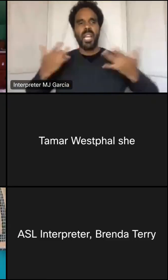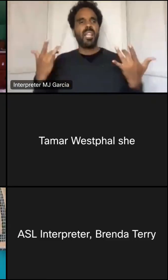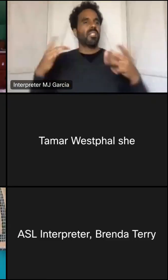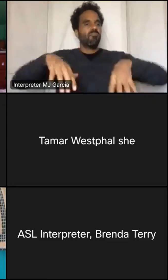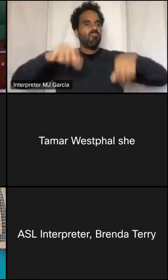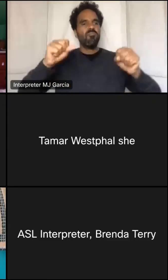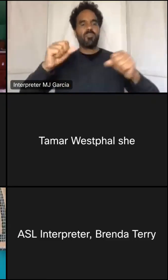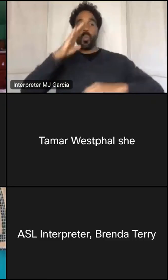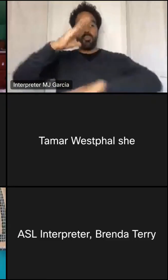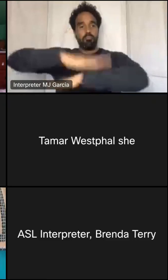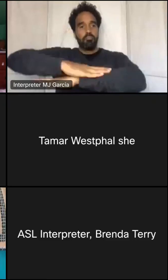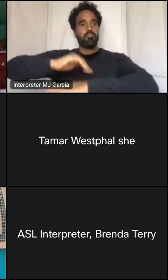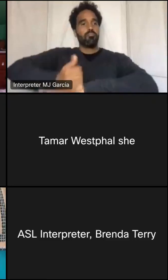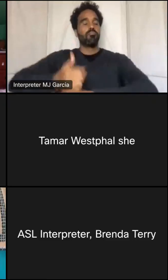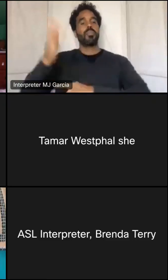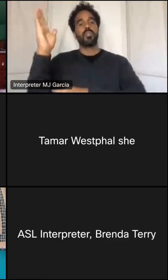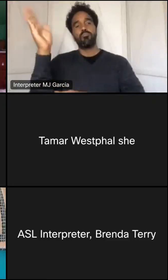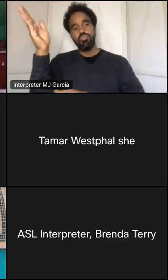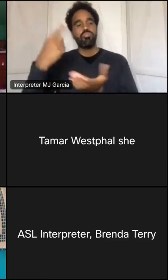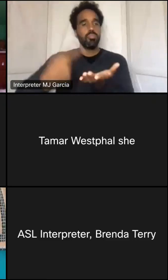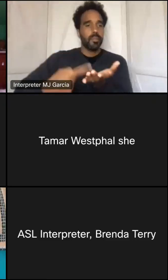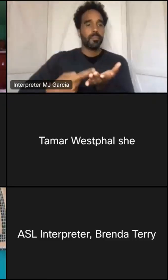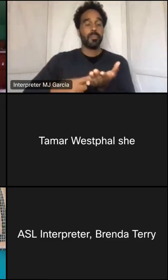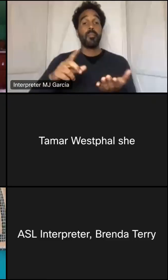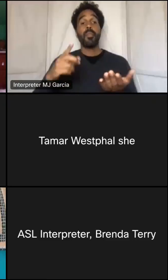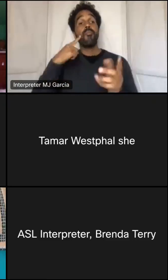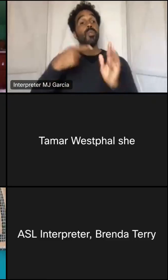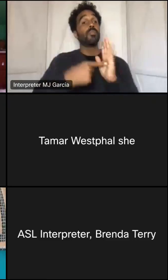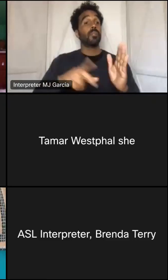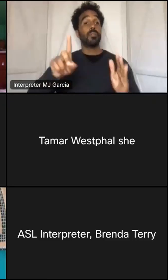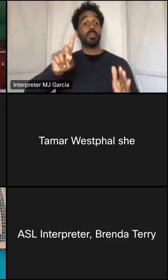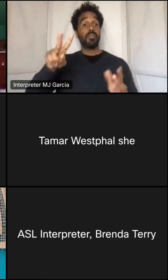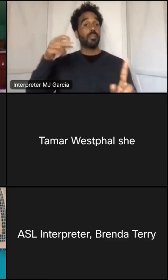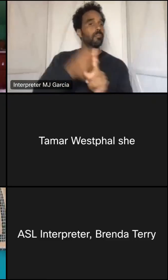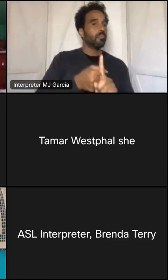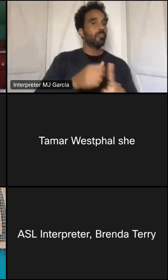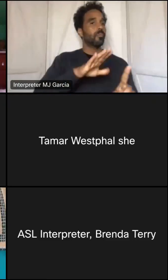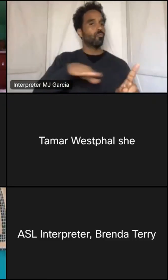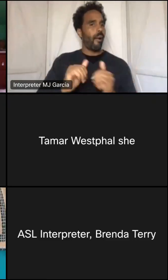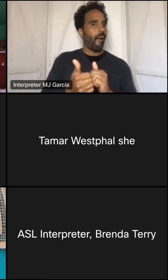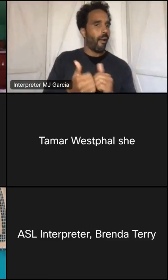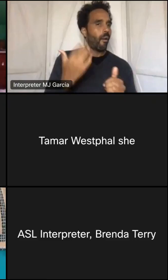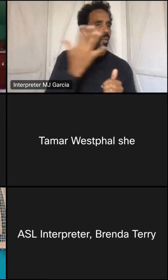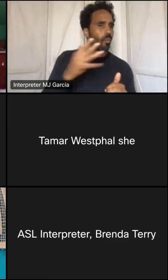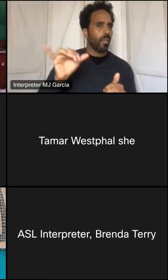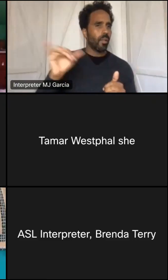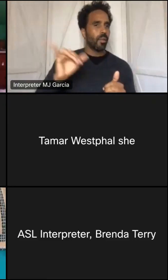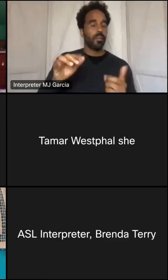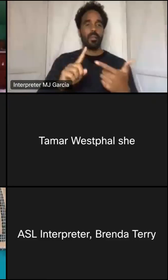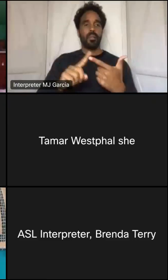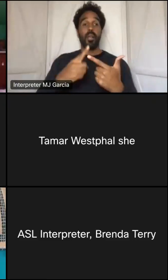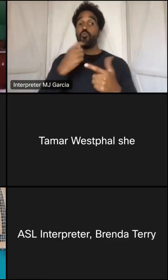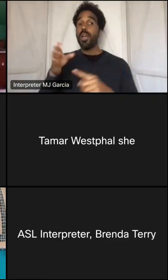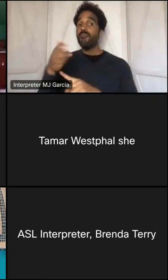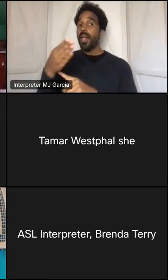topics, such as how domestic violence affects the family, the children, red flags in our relationship.